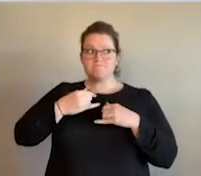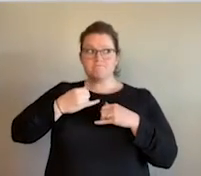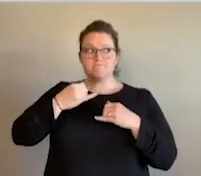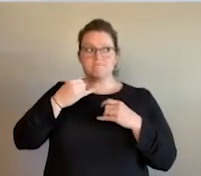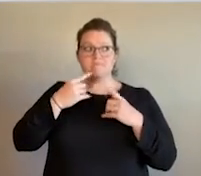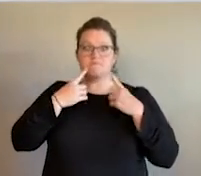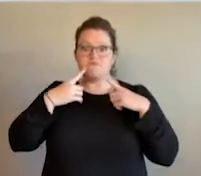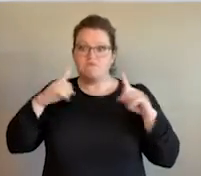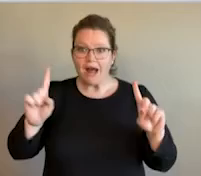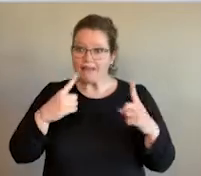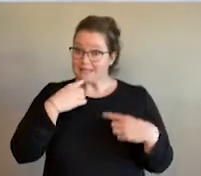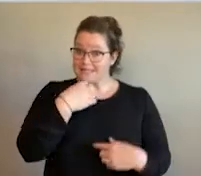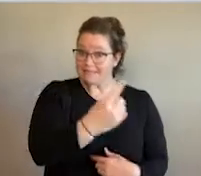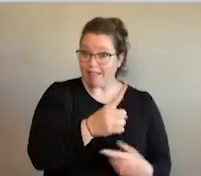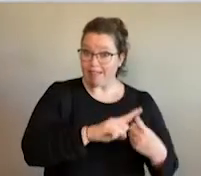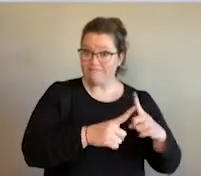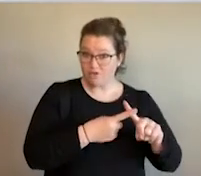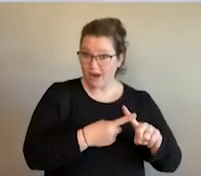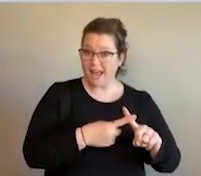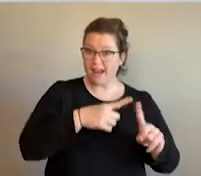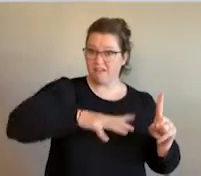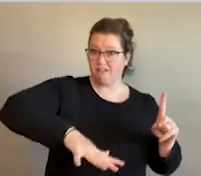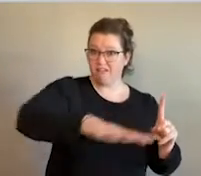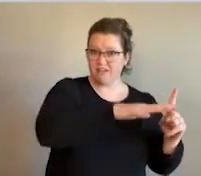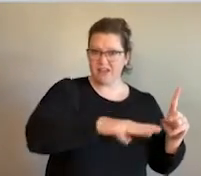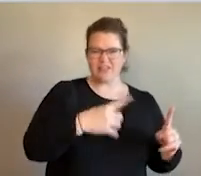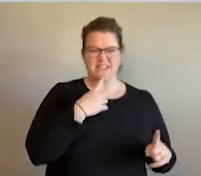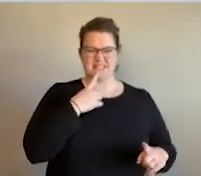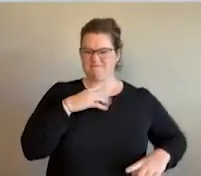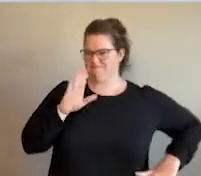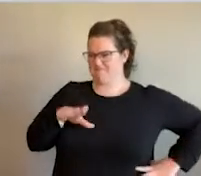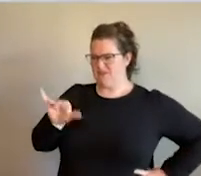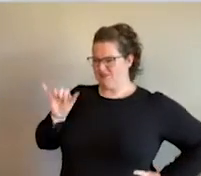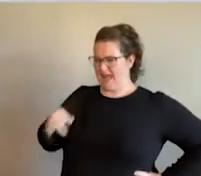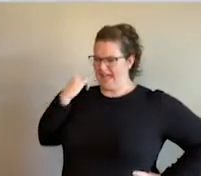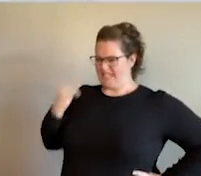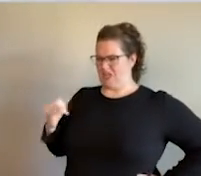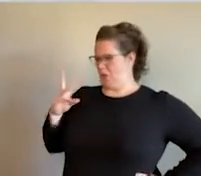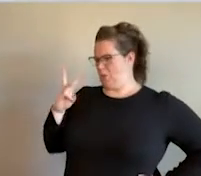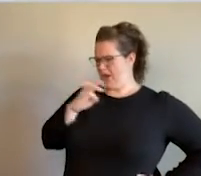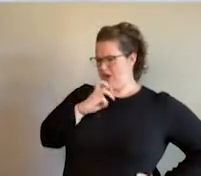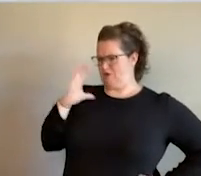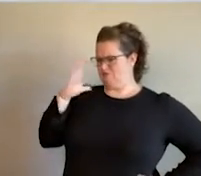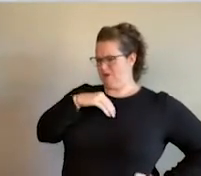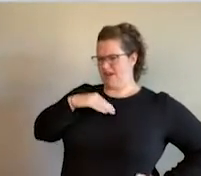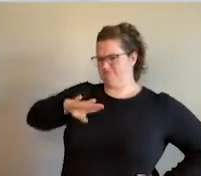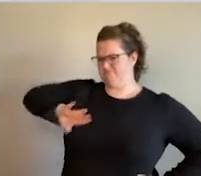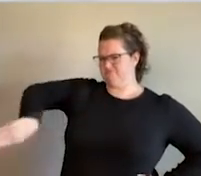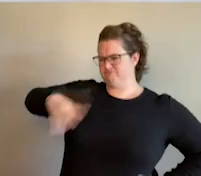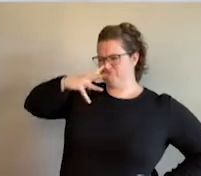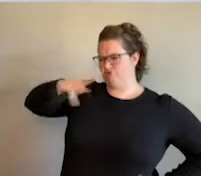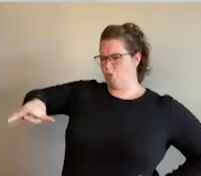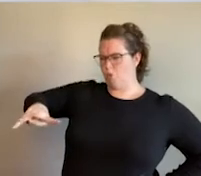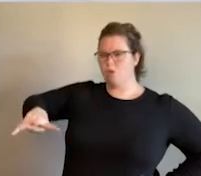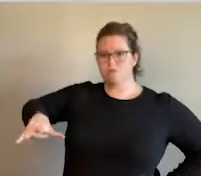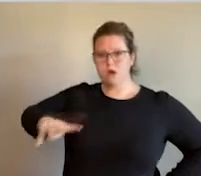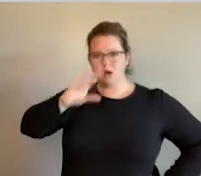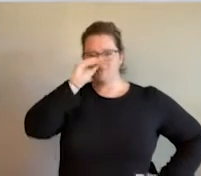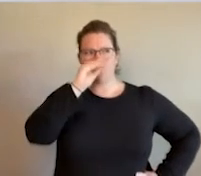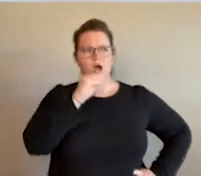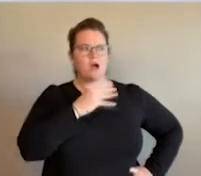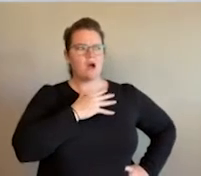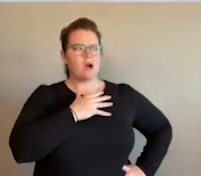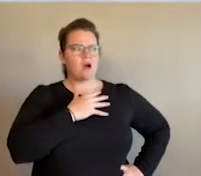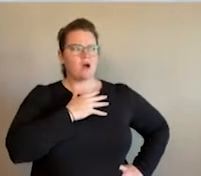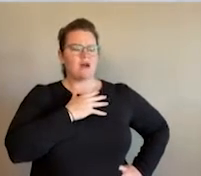people around him, they tell him the idea is no good. It's weird. It's strange. He shouldn't pay attention to it. And he almost